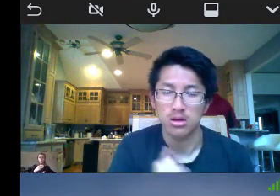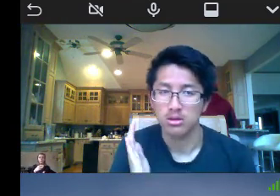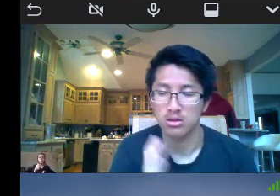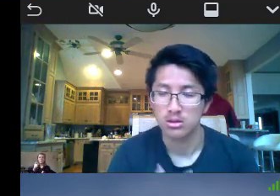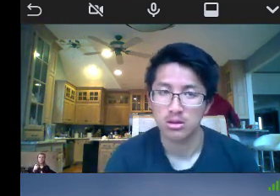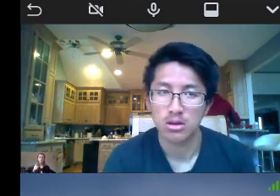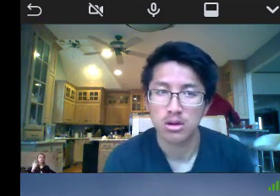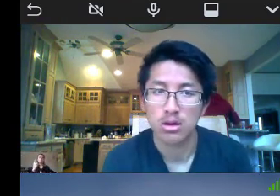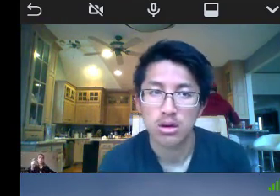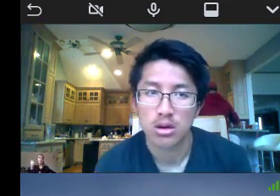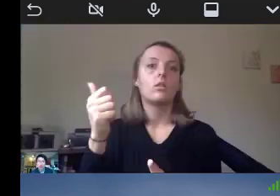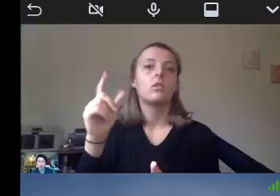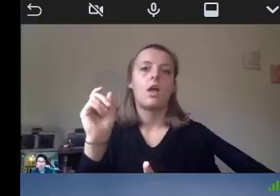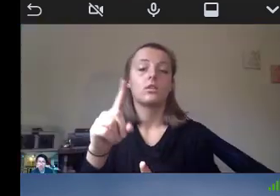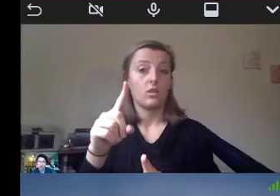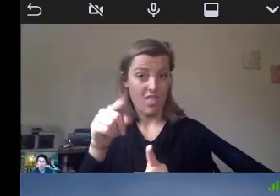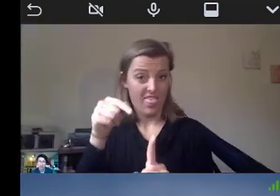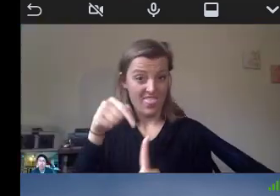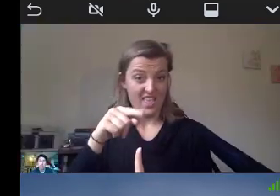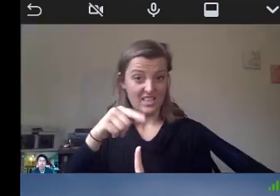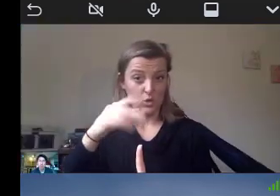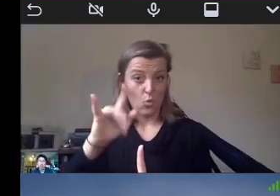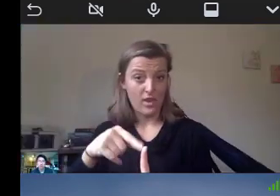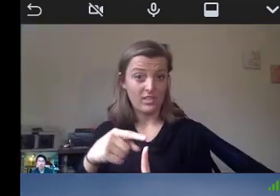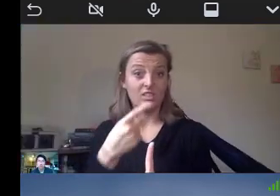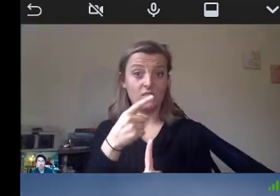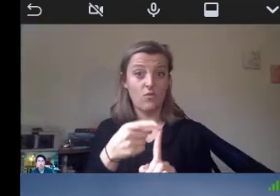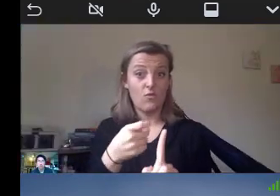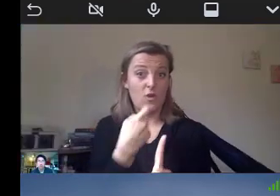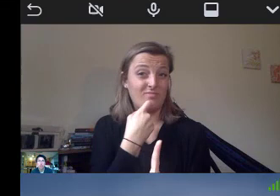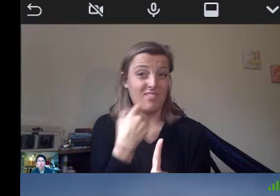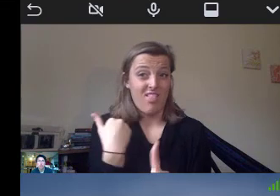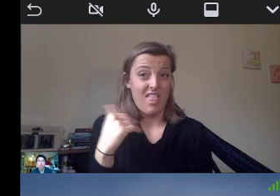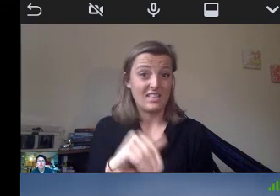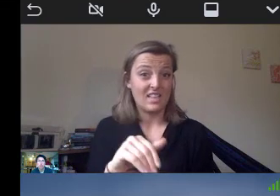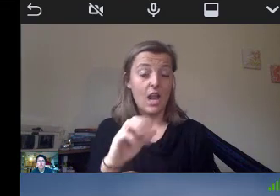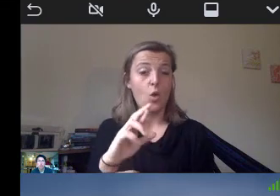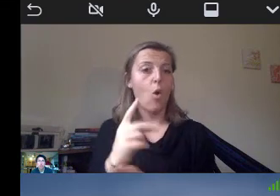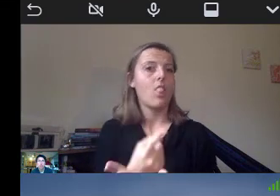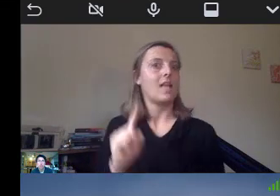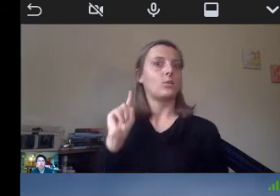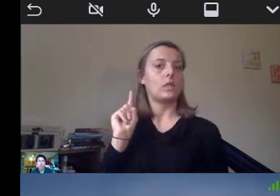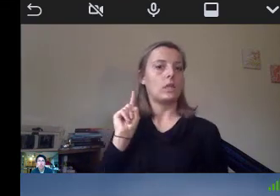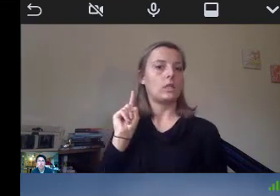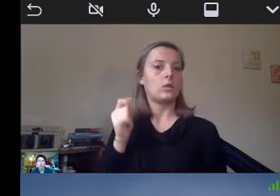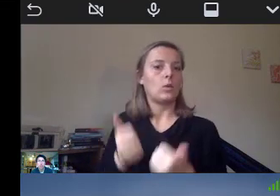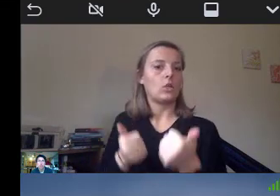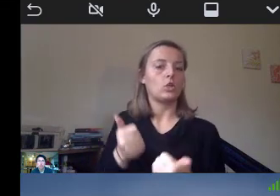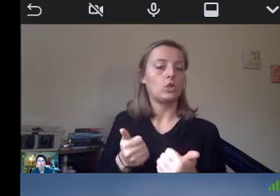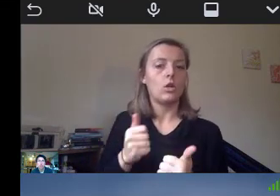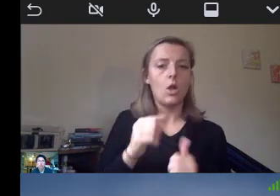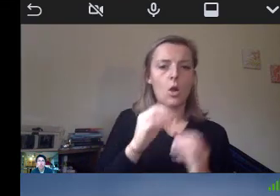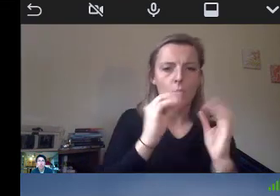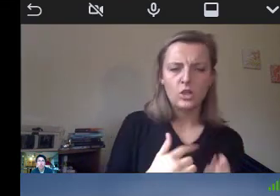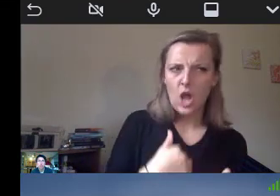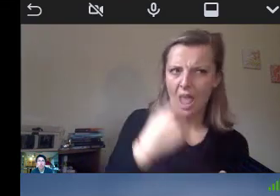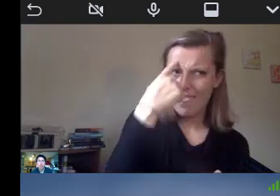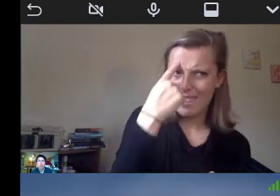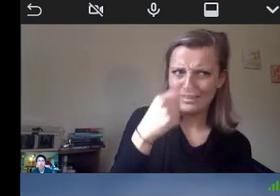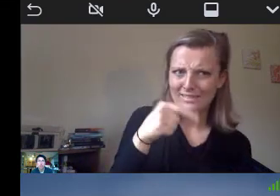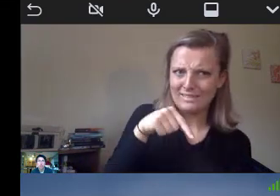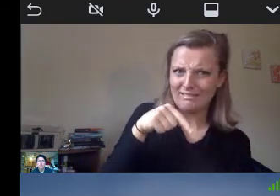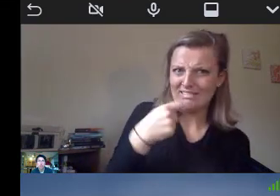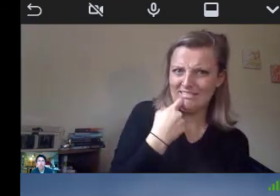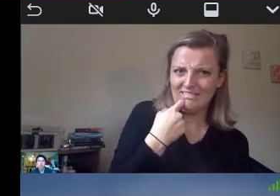quiz. Yeah, that doesn't...